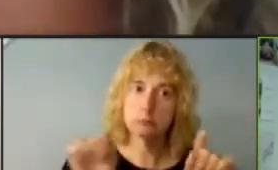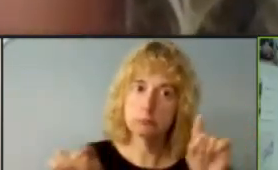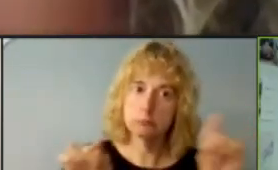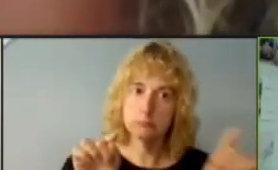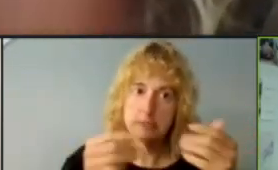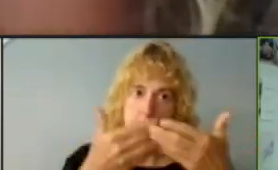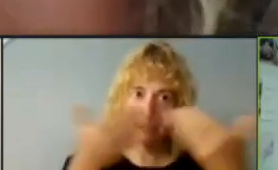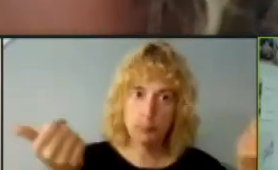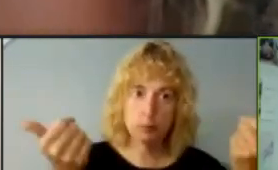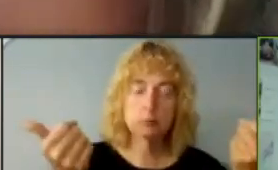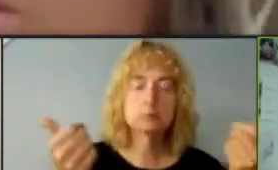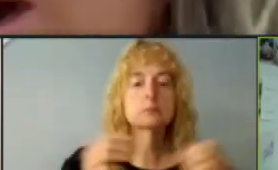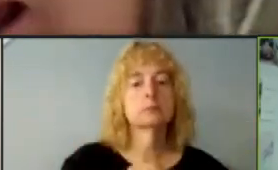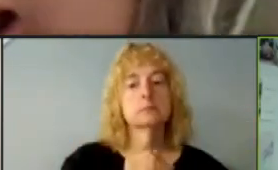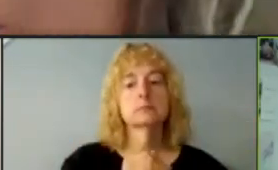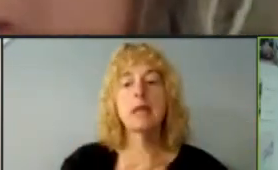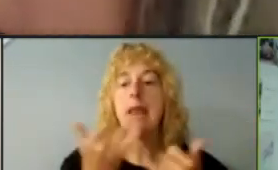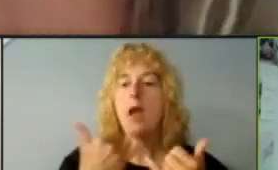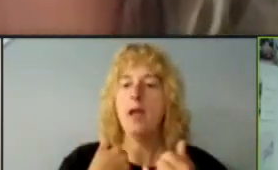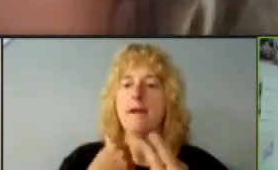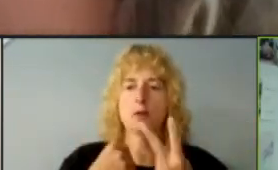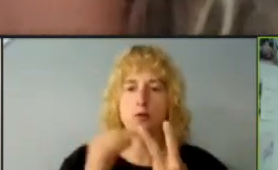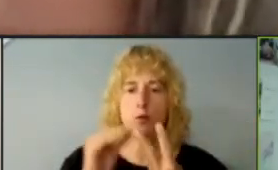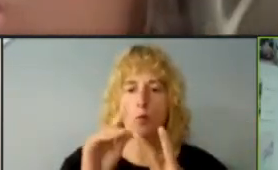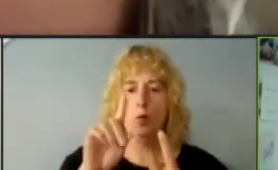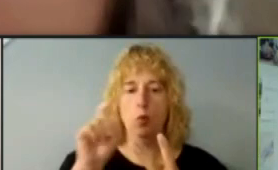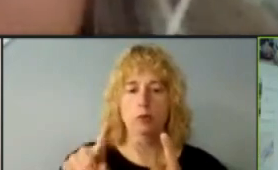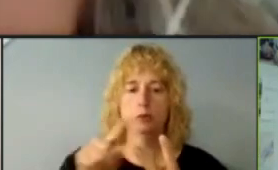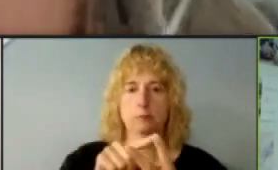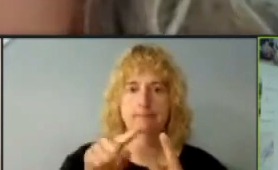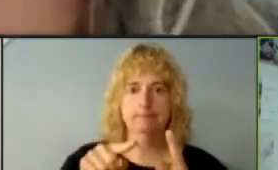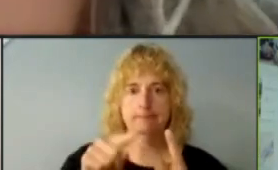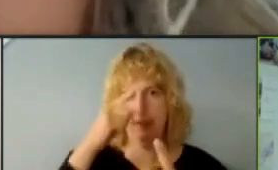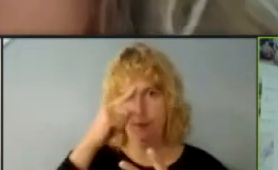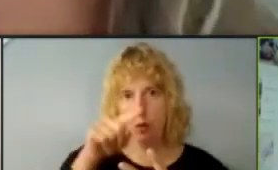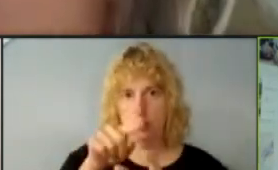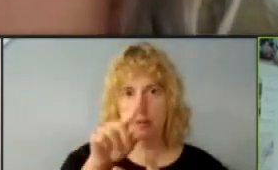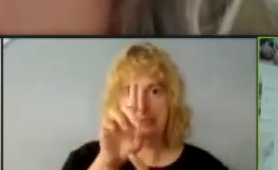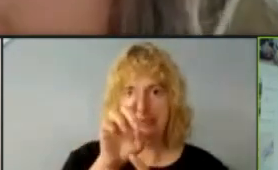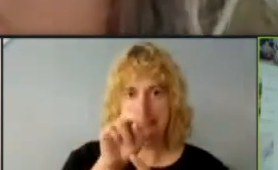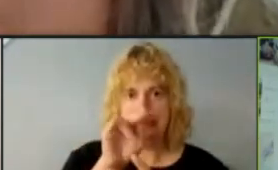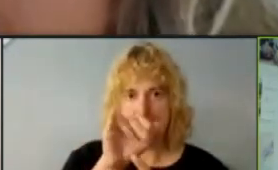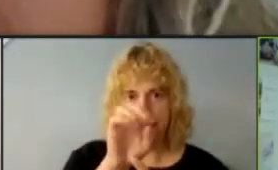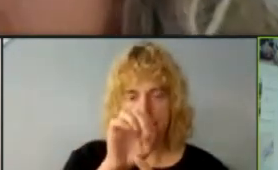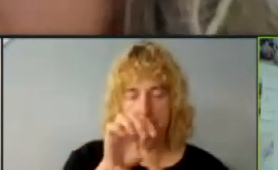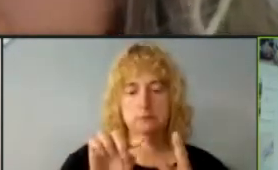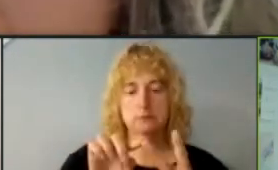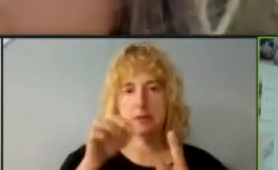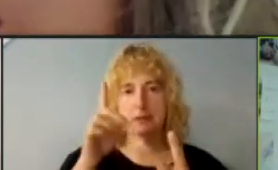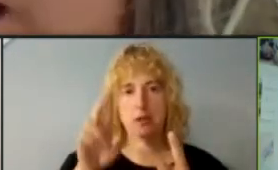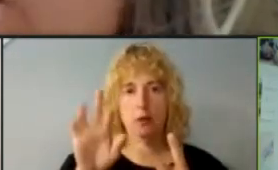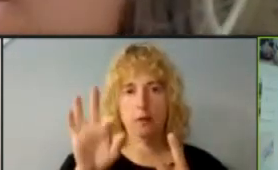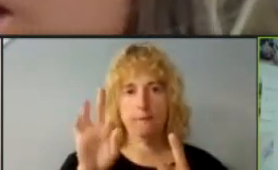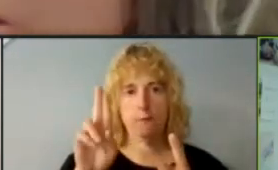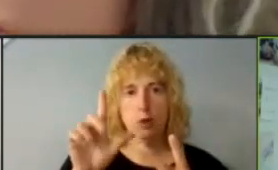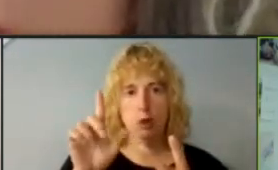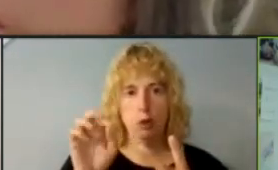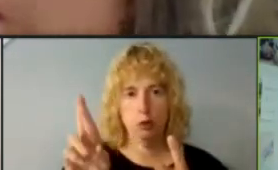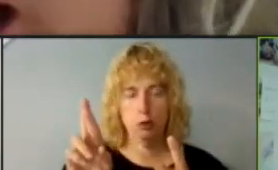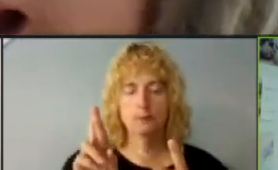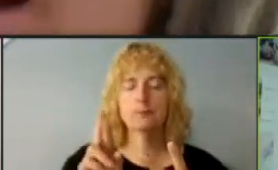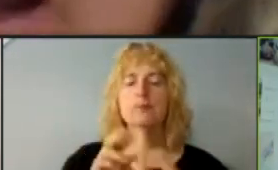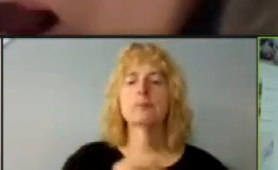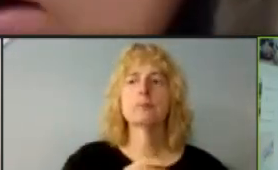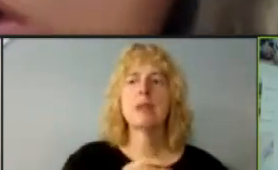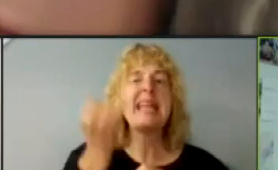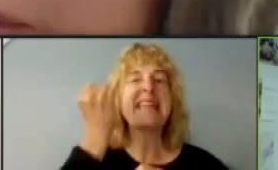Fuller. What happens, so what is the quarantine protocol if my child's